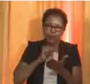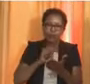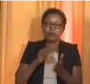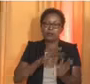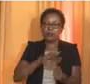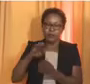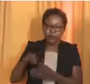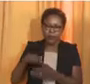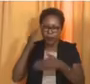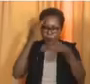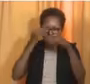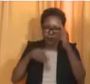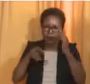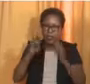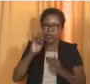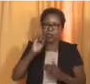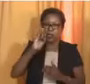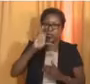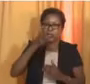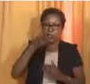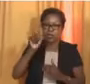the fifth amici,